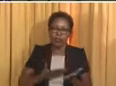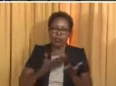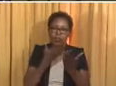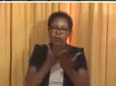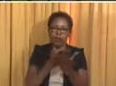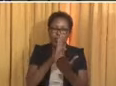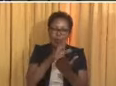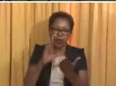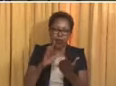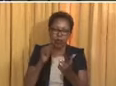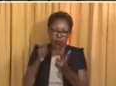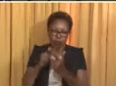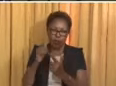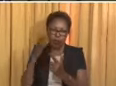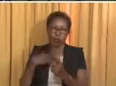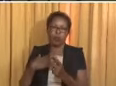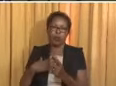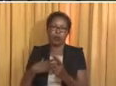people.